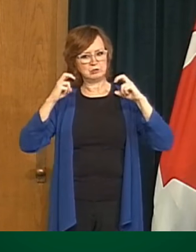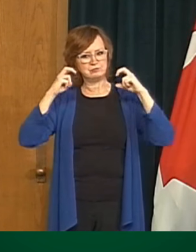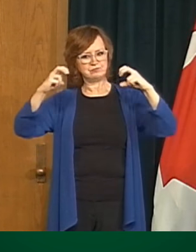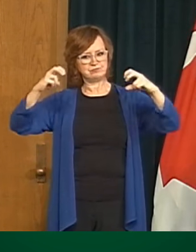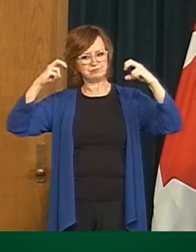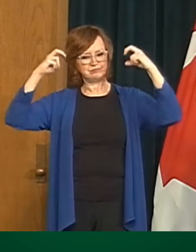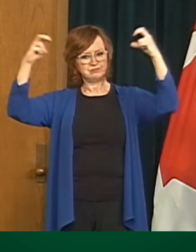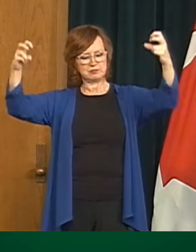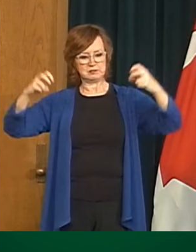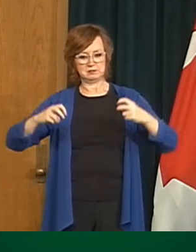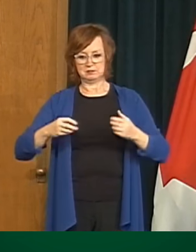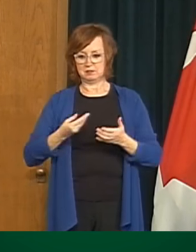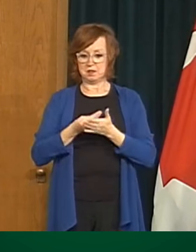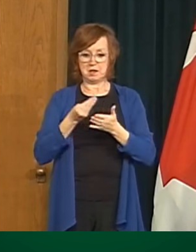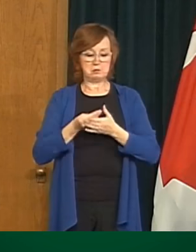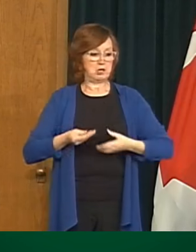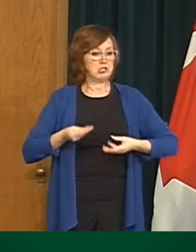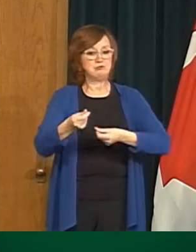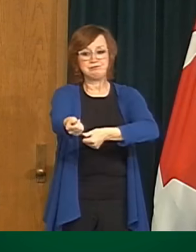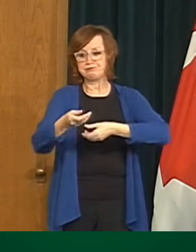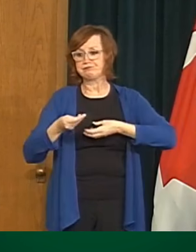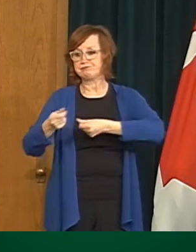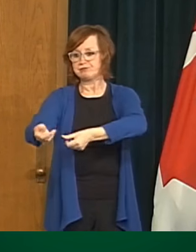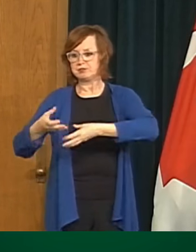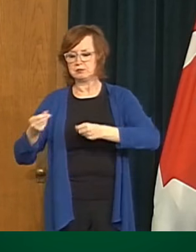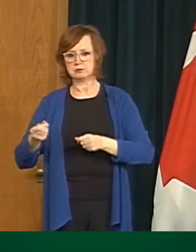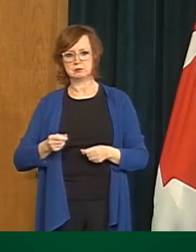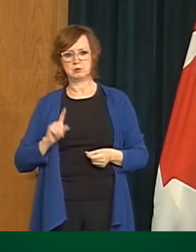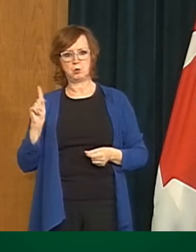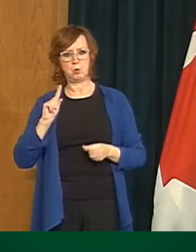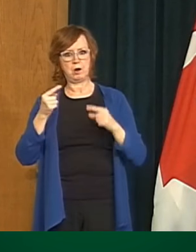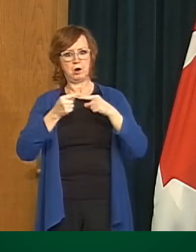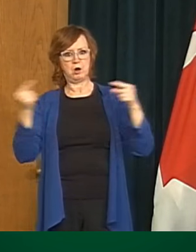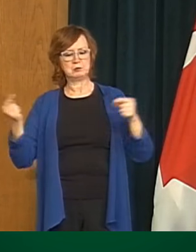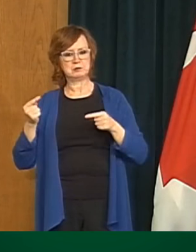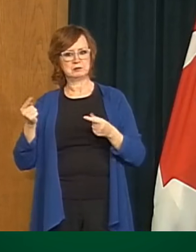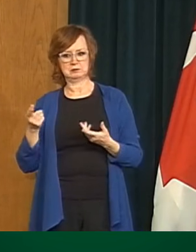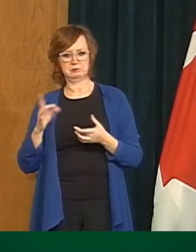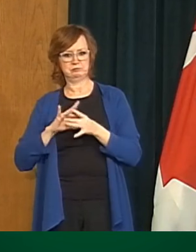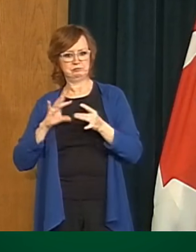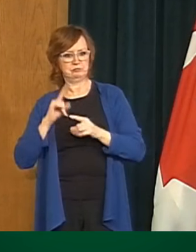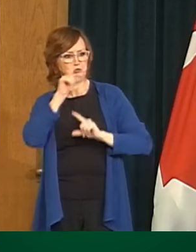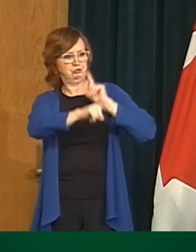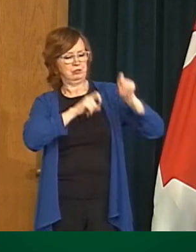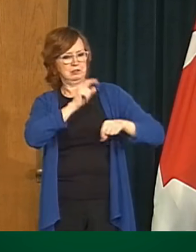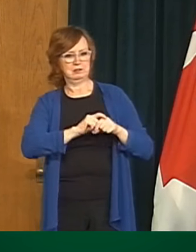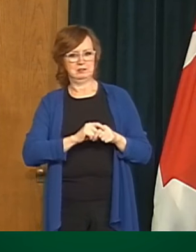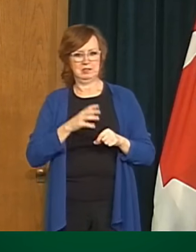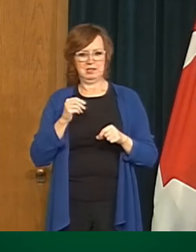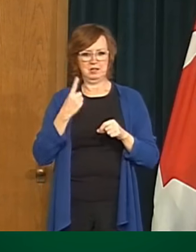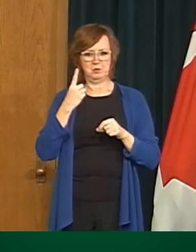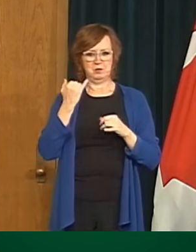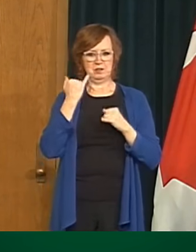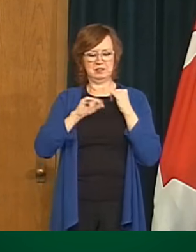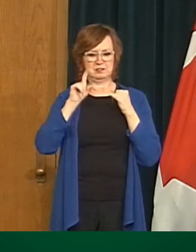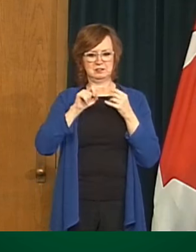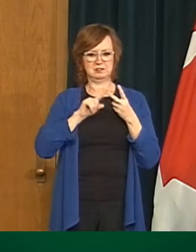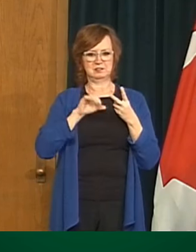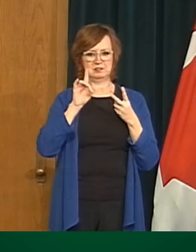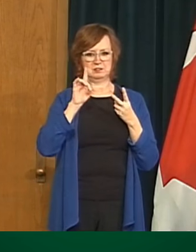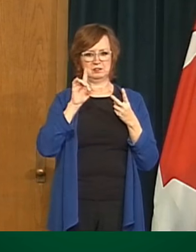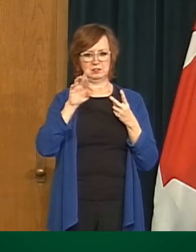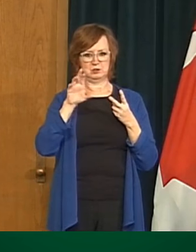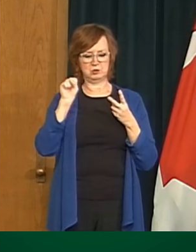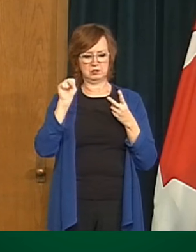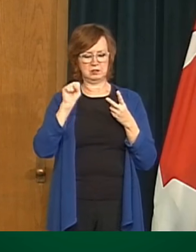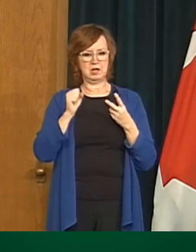not getting any kind of opposition scrutiny. And if I may, just one bonus question so I don't leave Dr. Shahab out. Can he tell us how